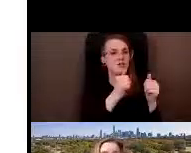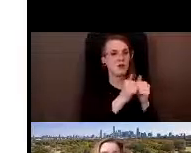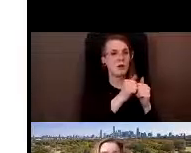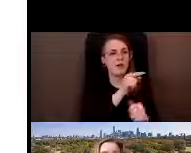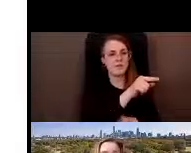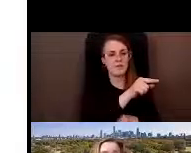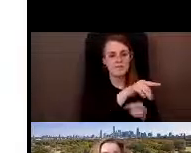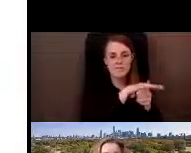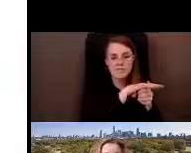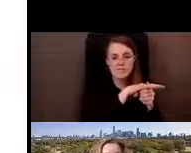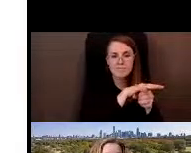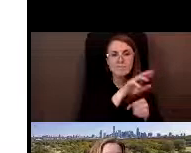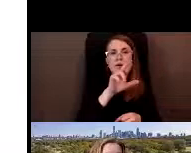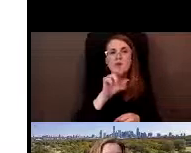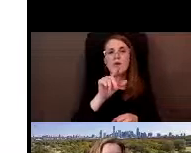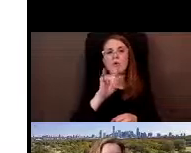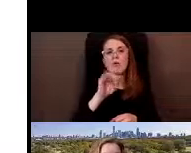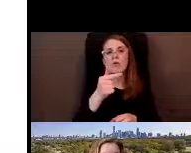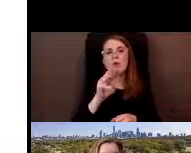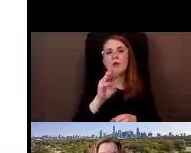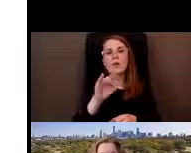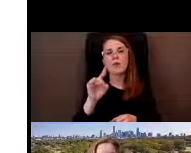Rothafel-Lingwood Drive.